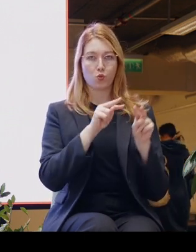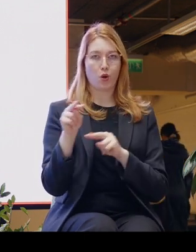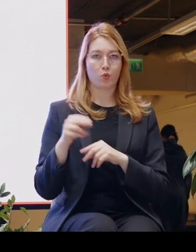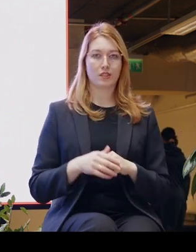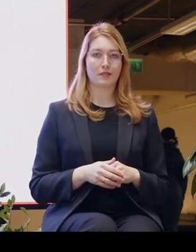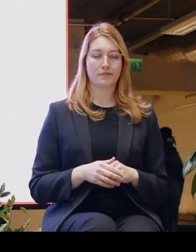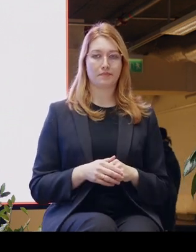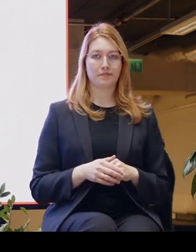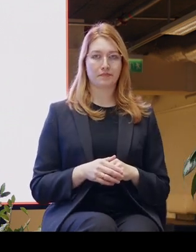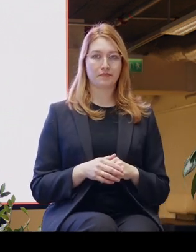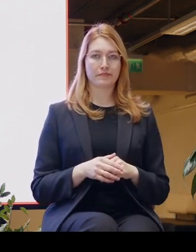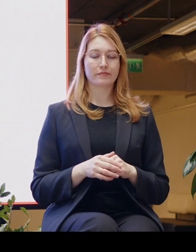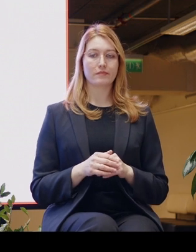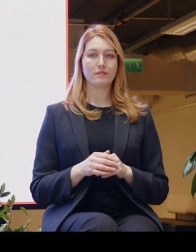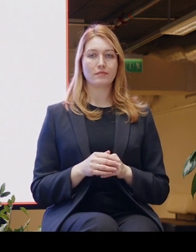And